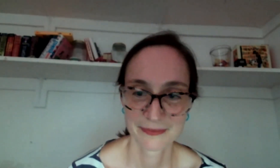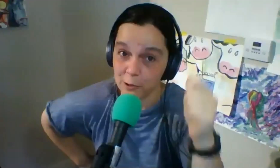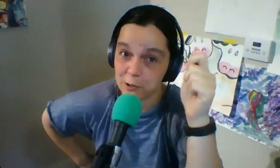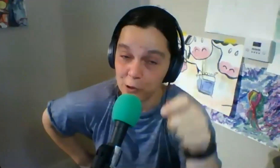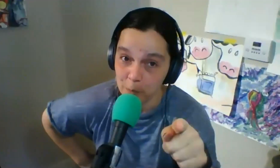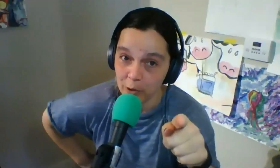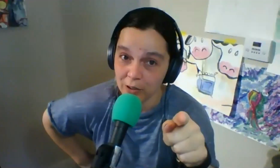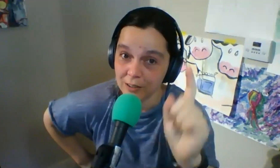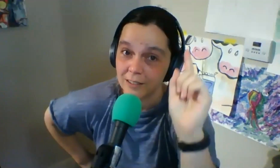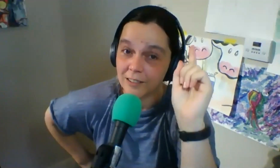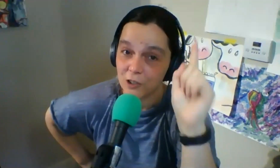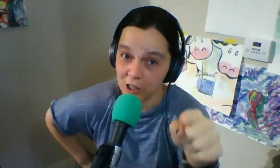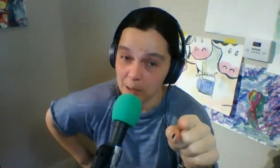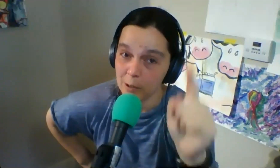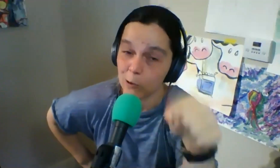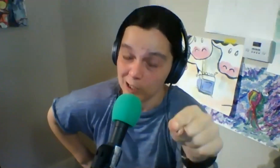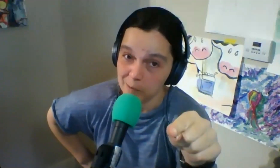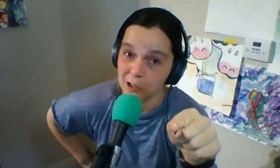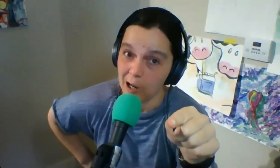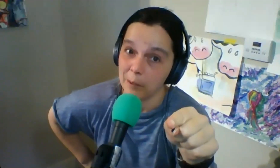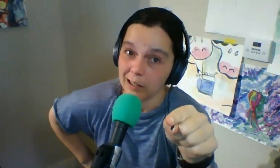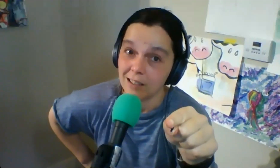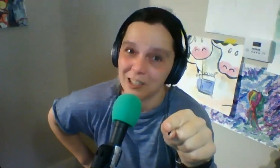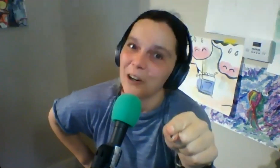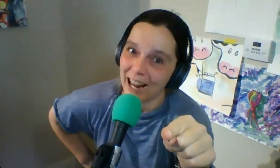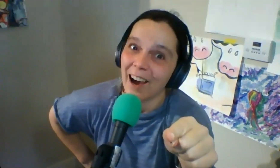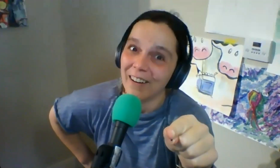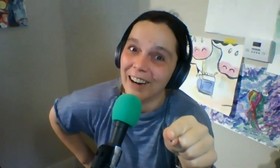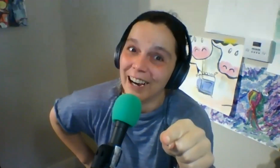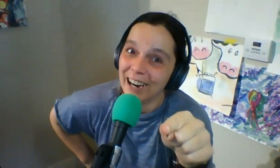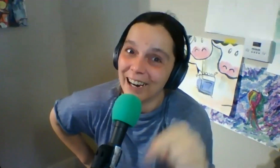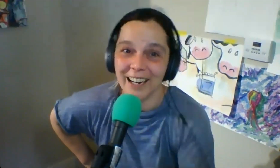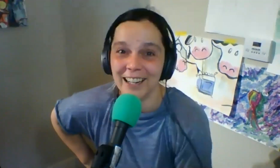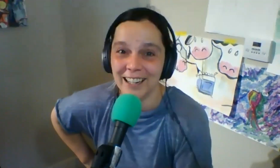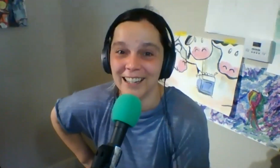Makes for super cheap Christmas shopping. Start now.